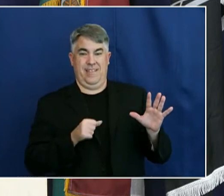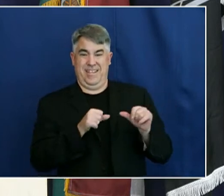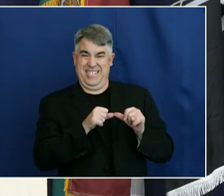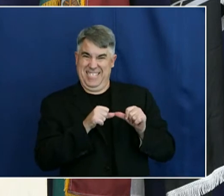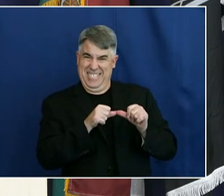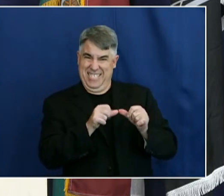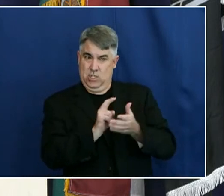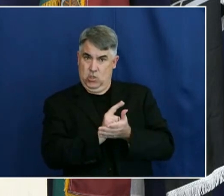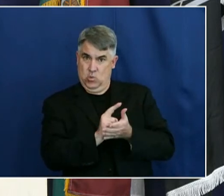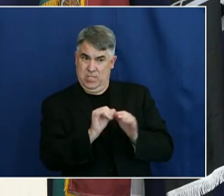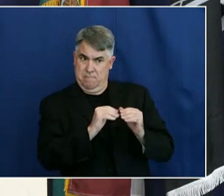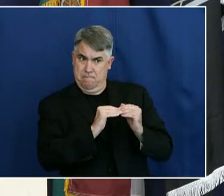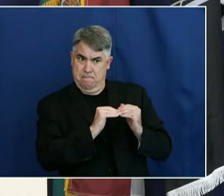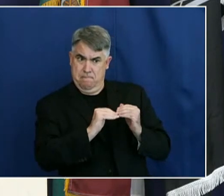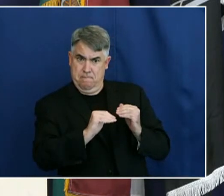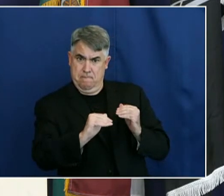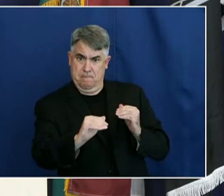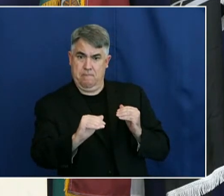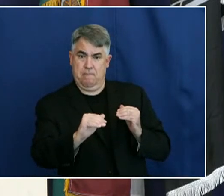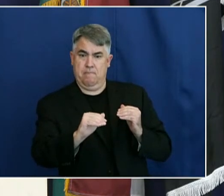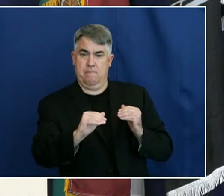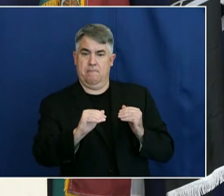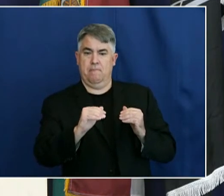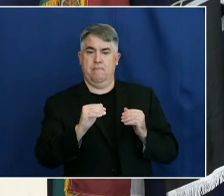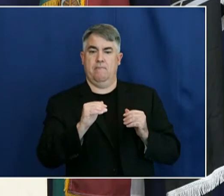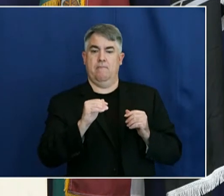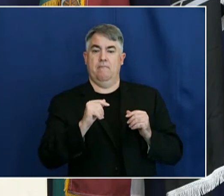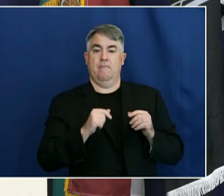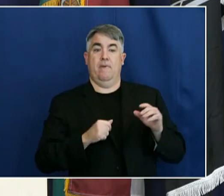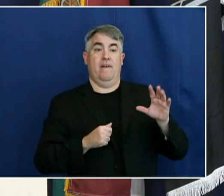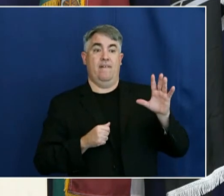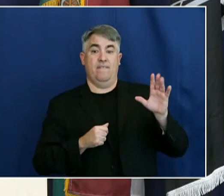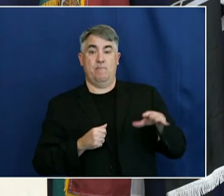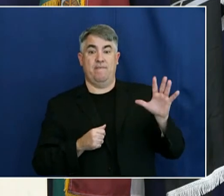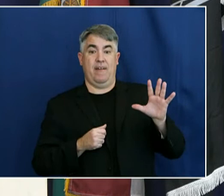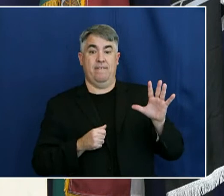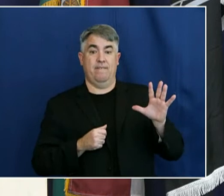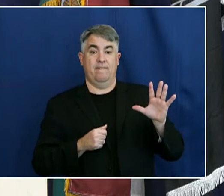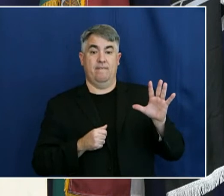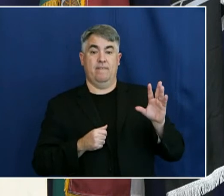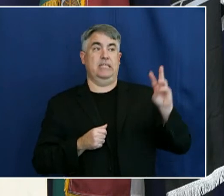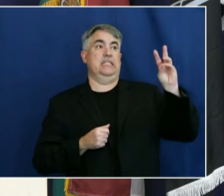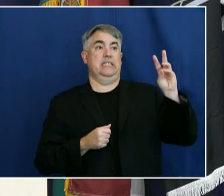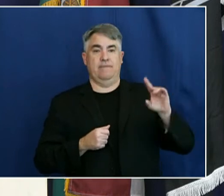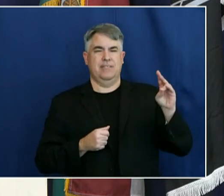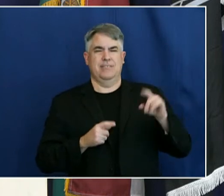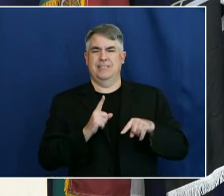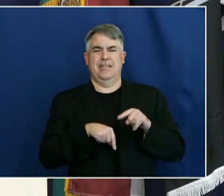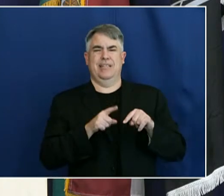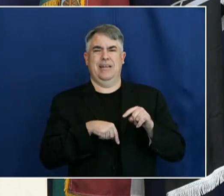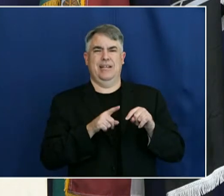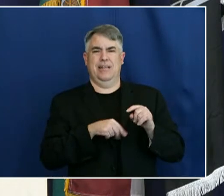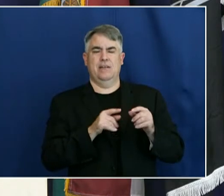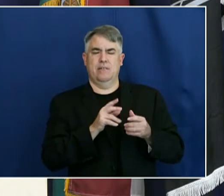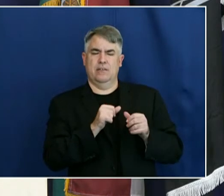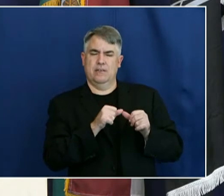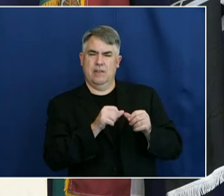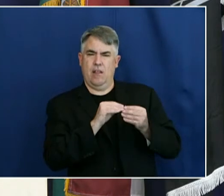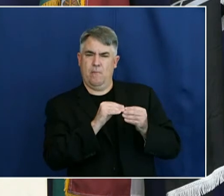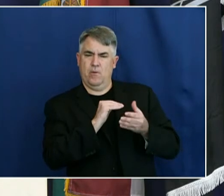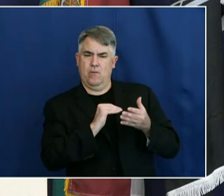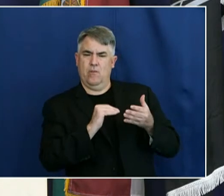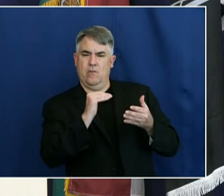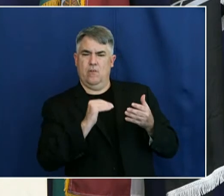they've got to be consistent. You can't have some broken time in there, right? You got to have two consistent weeks in there. But if we have 2 consistent weeks